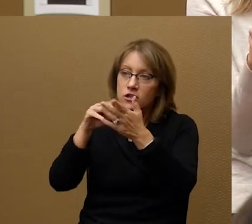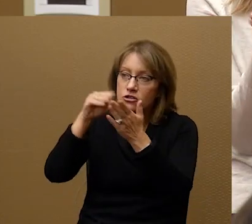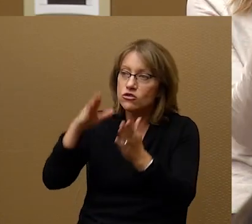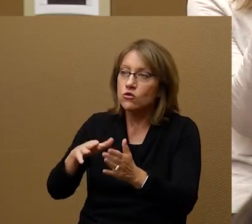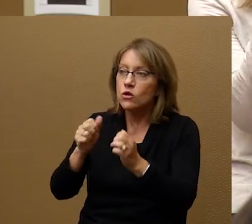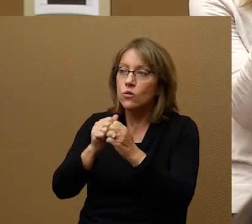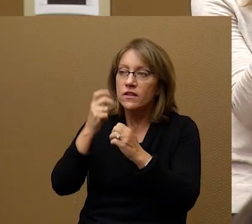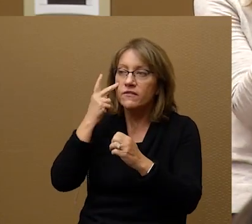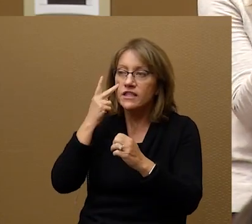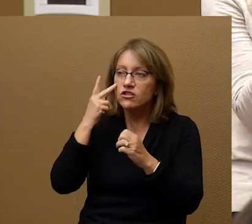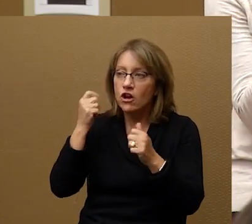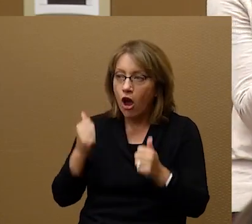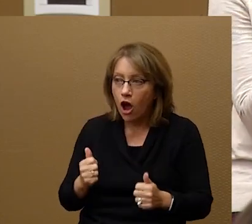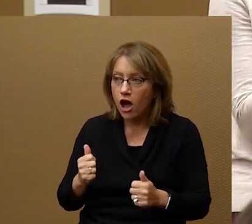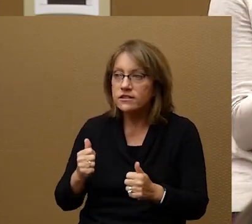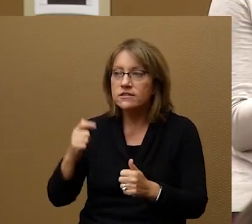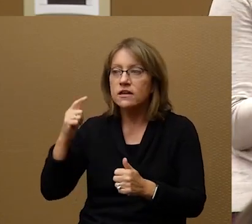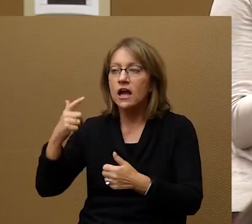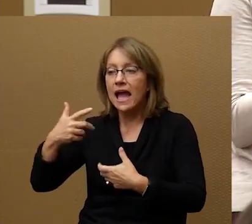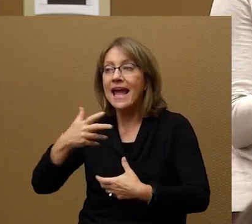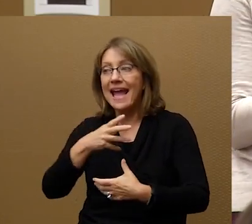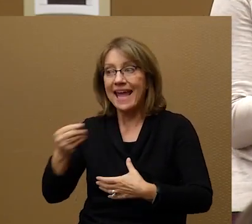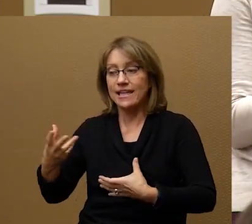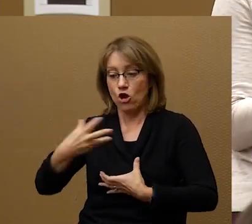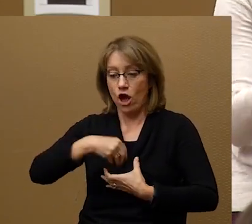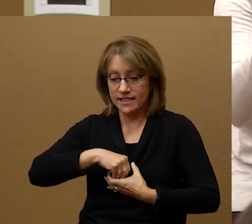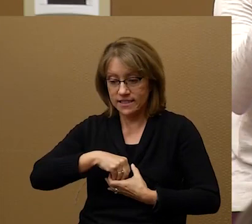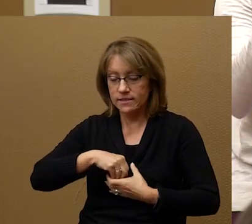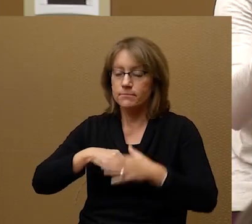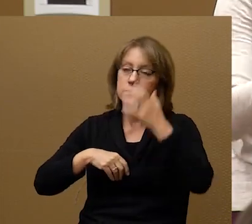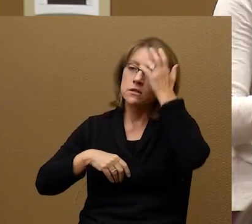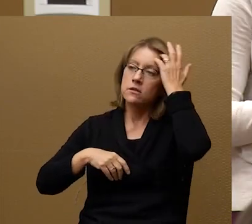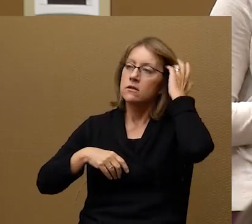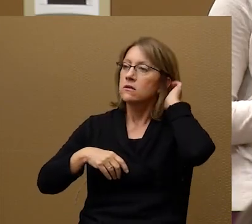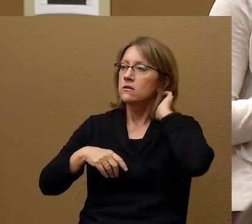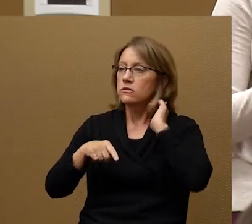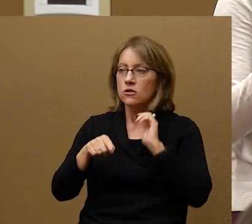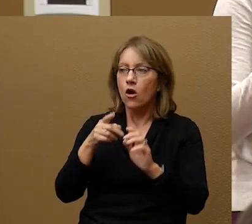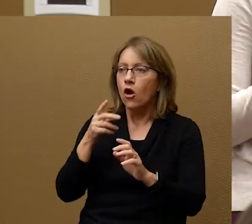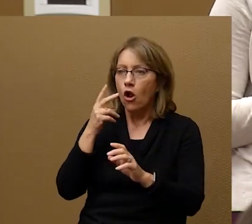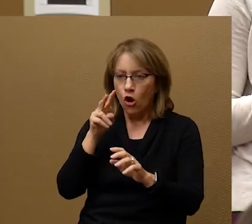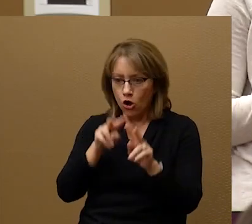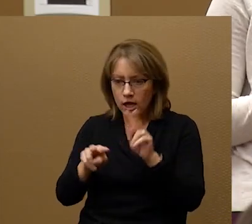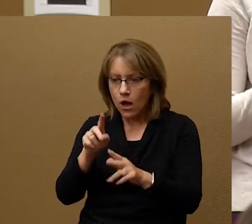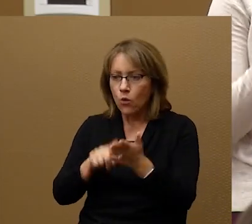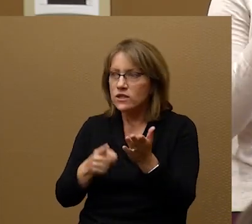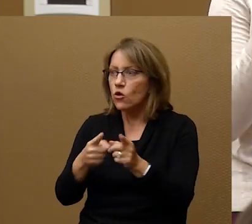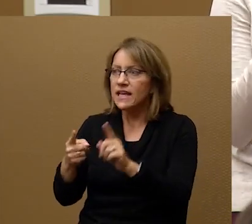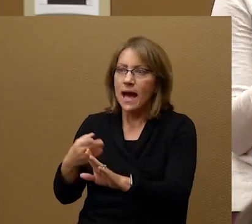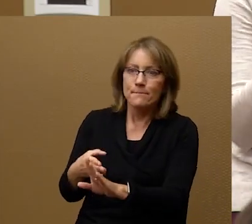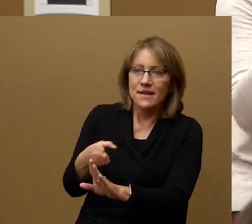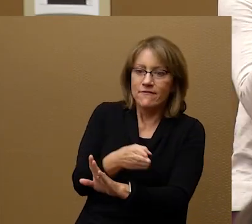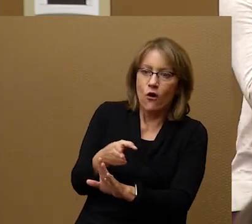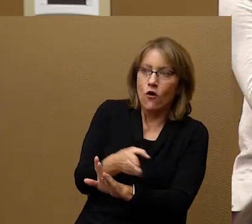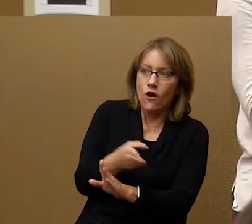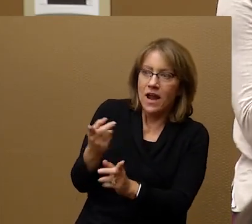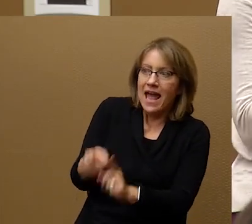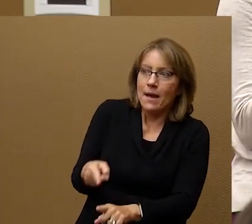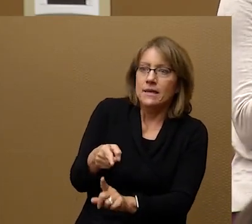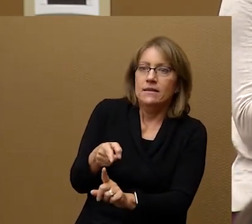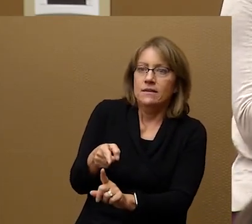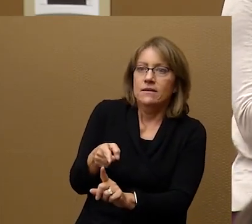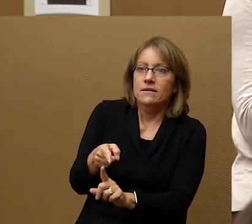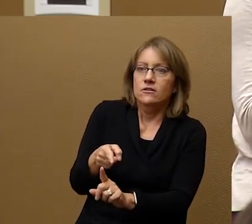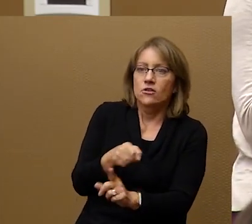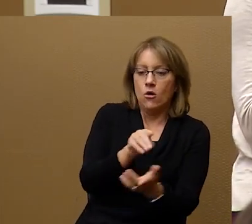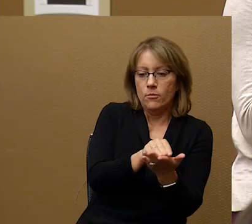and autism. Looking at antecedent, so you're recording tons of data on, okay, this happened right